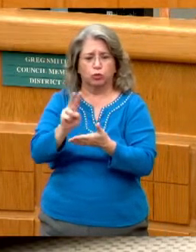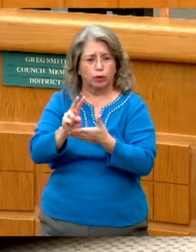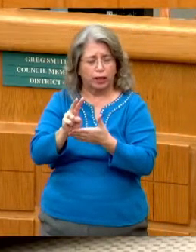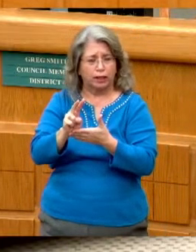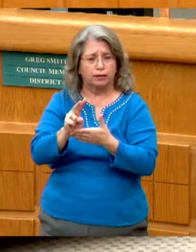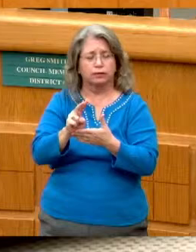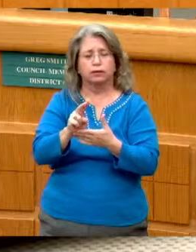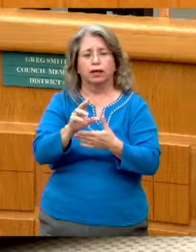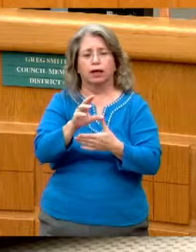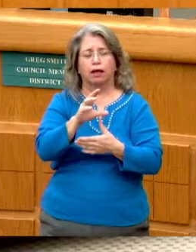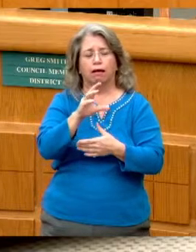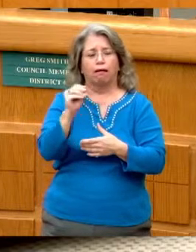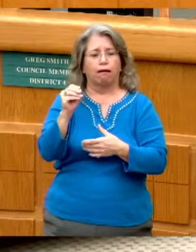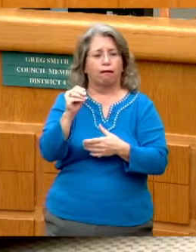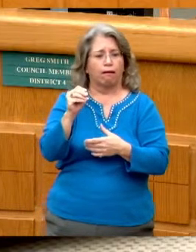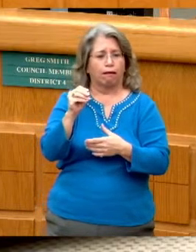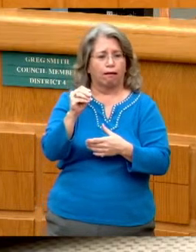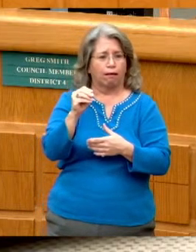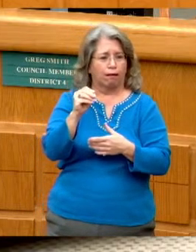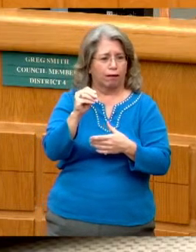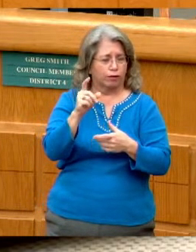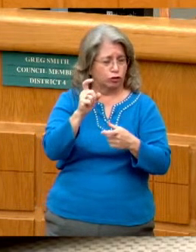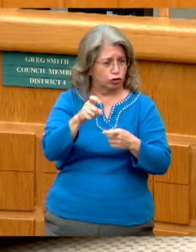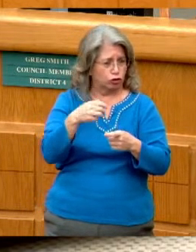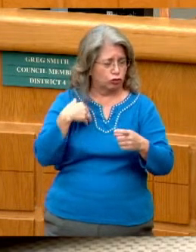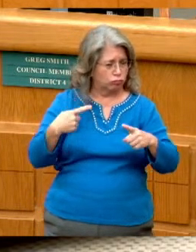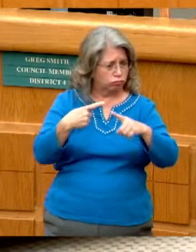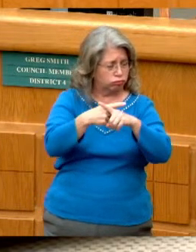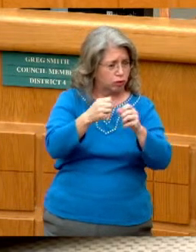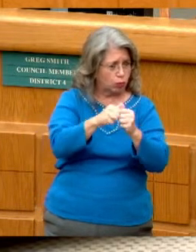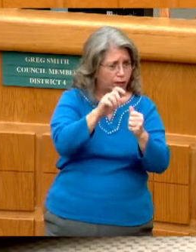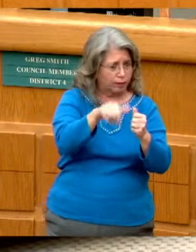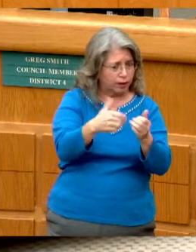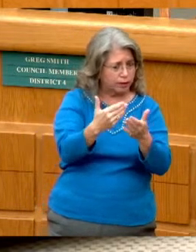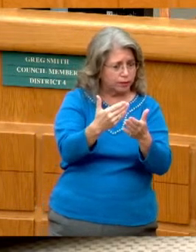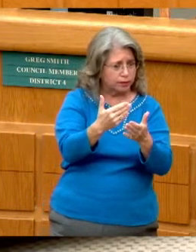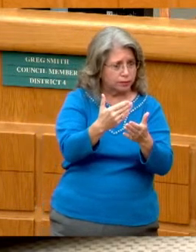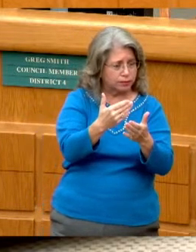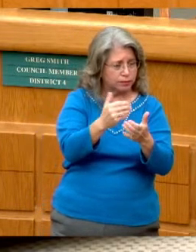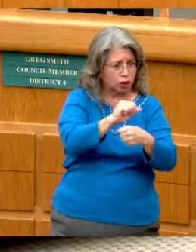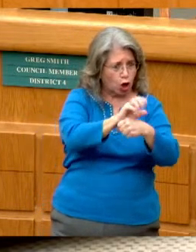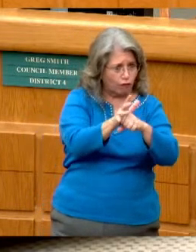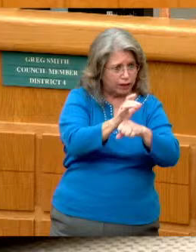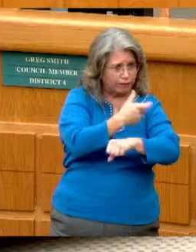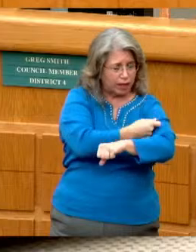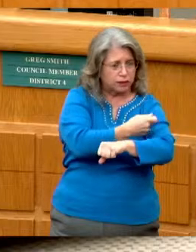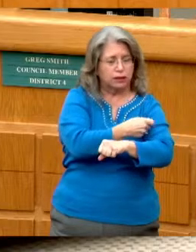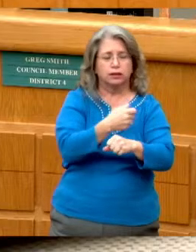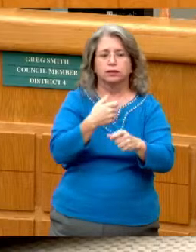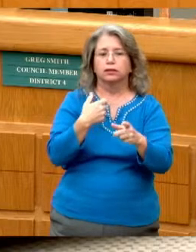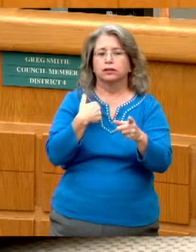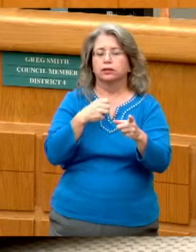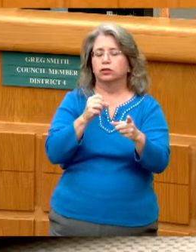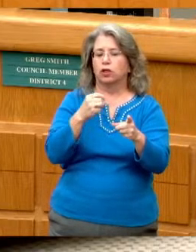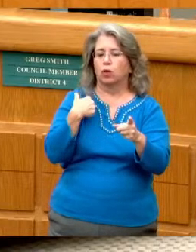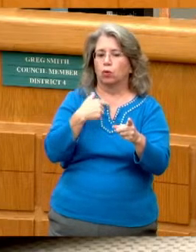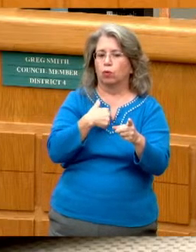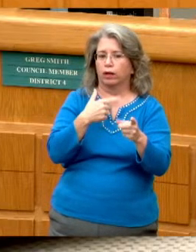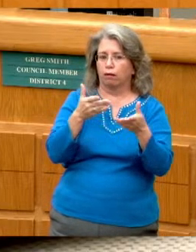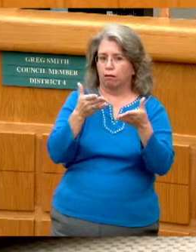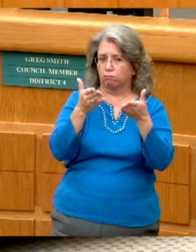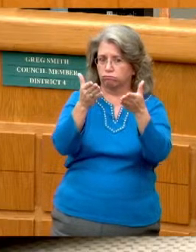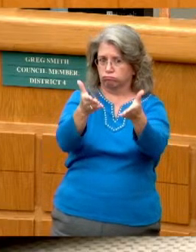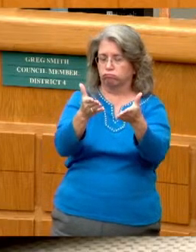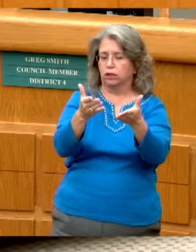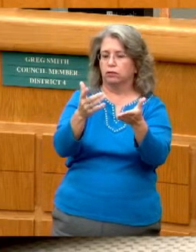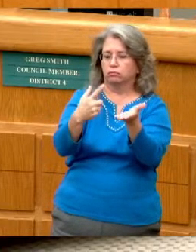have chronic conditions. That's something that we really leave up to the individual to work with the provider. I